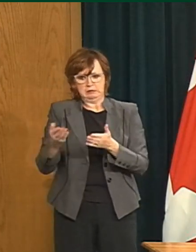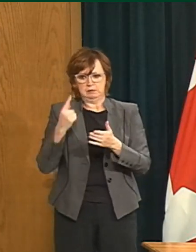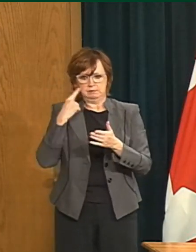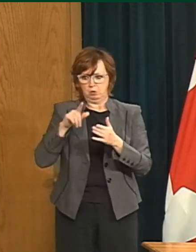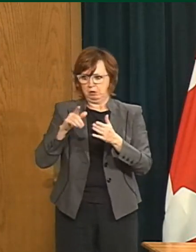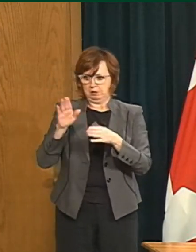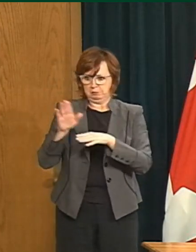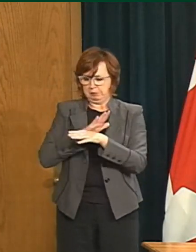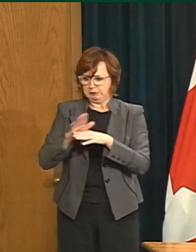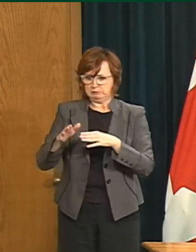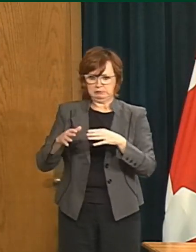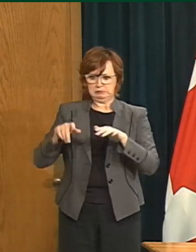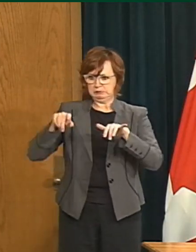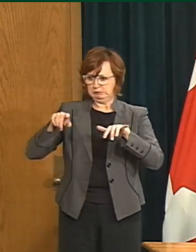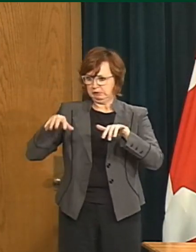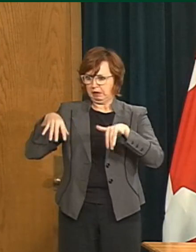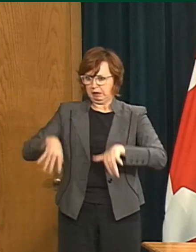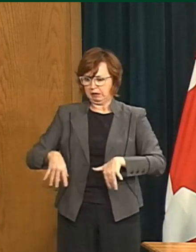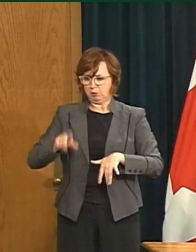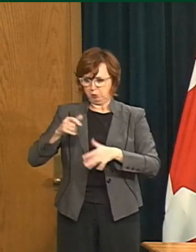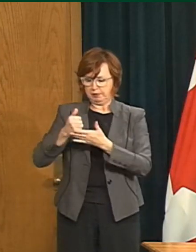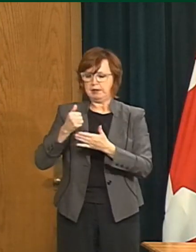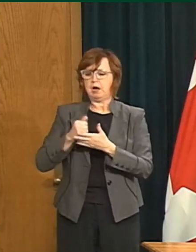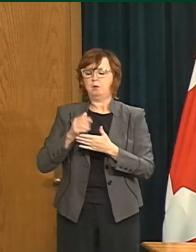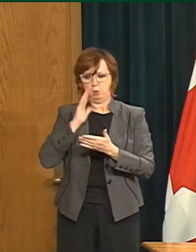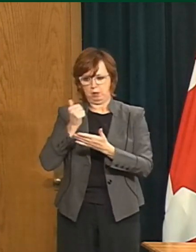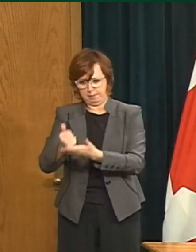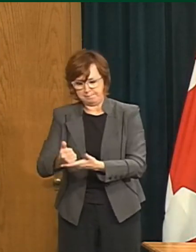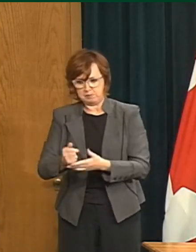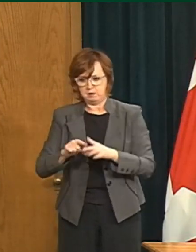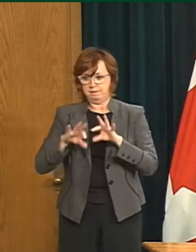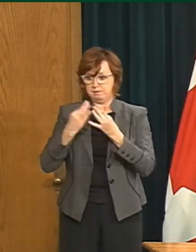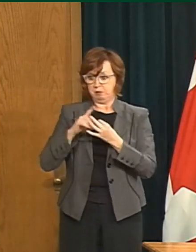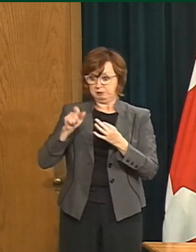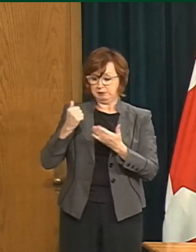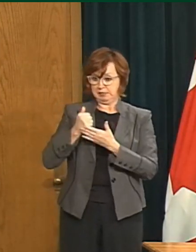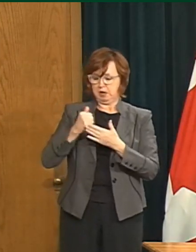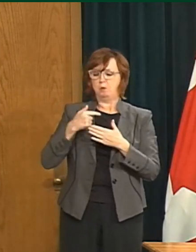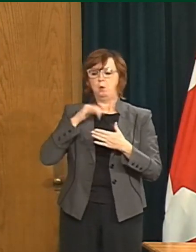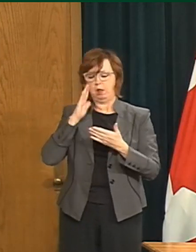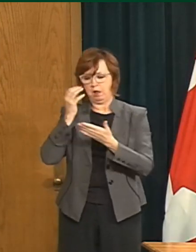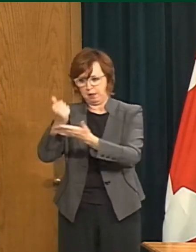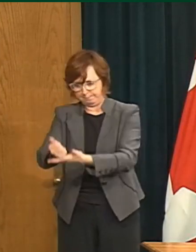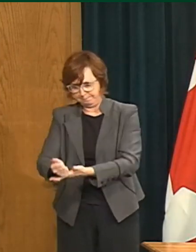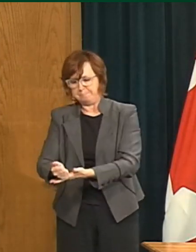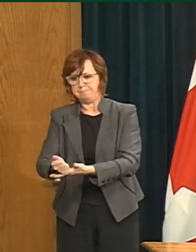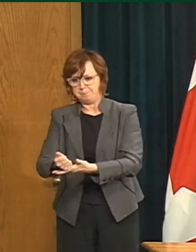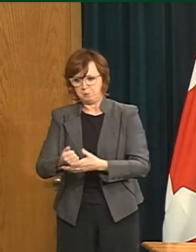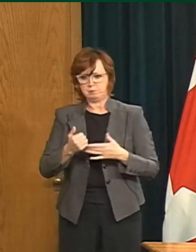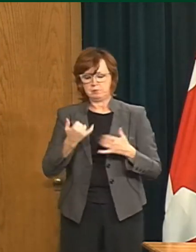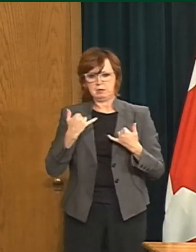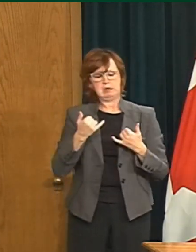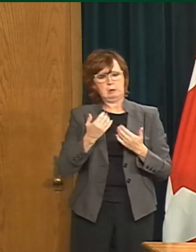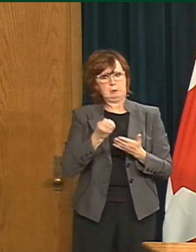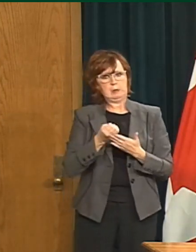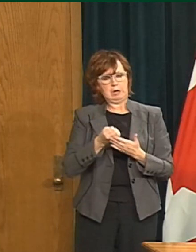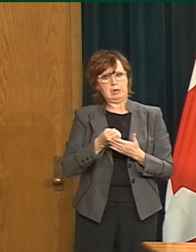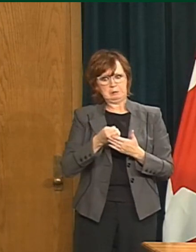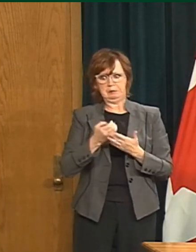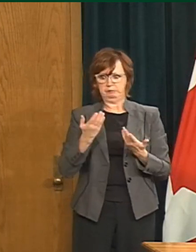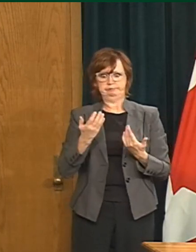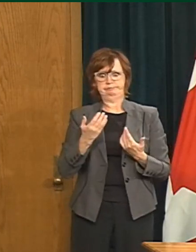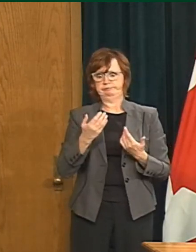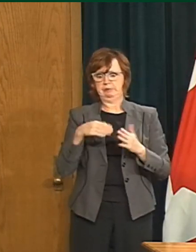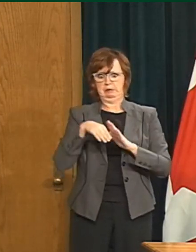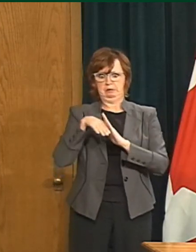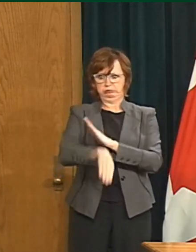they can financially survive this period of what is a low economic time, but